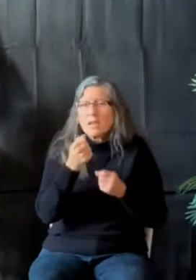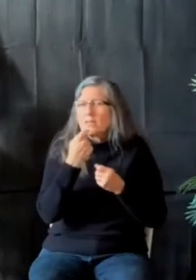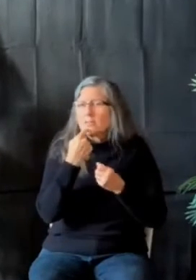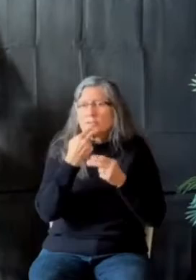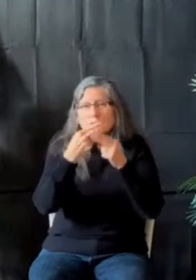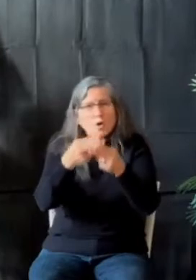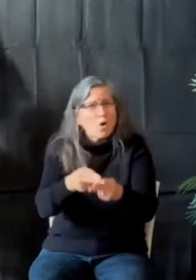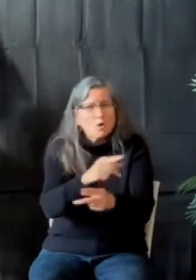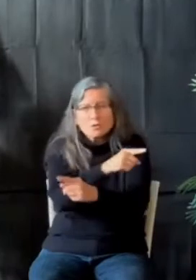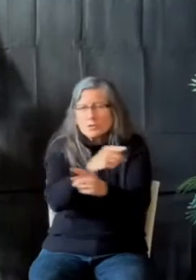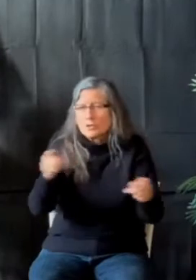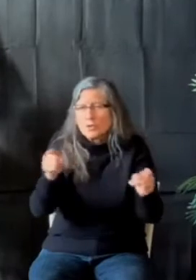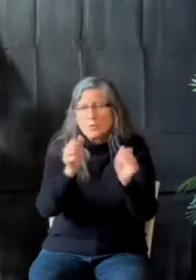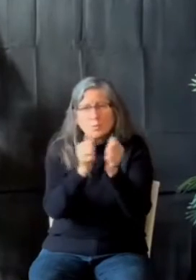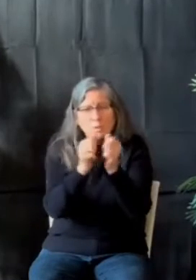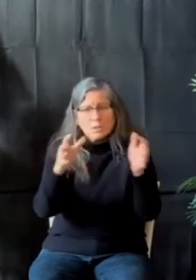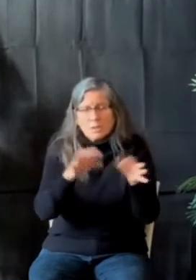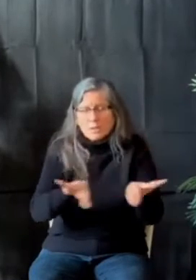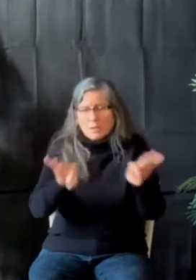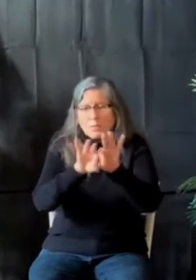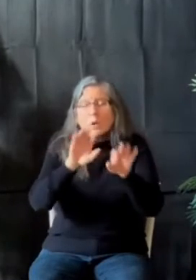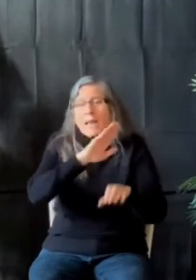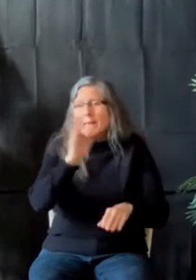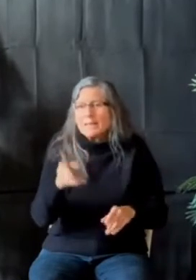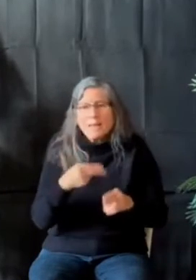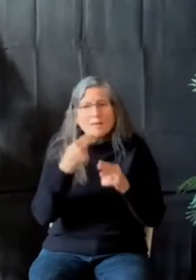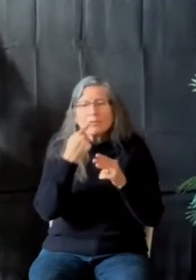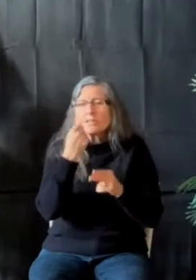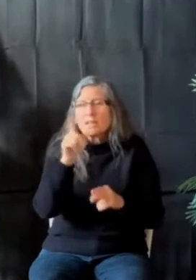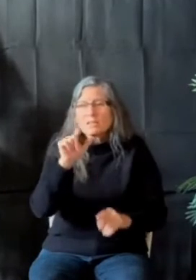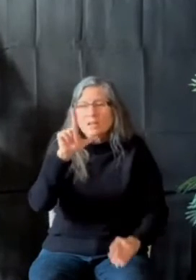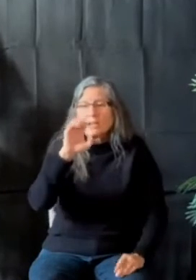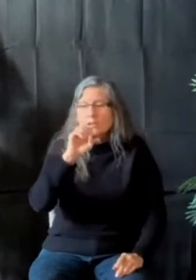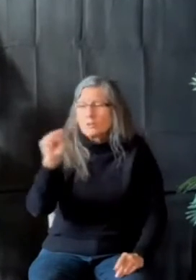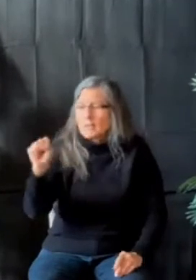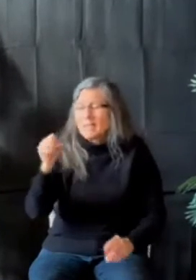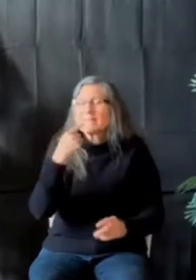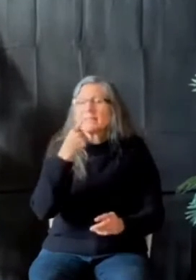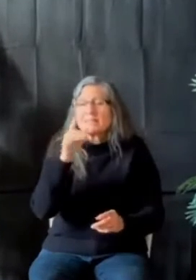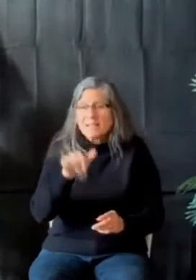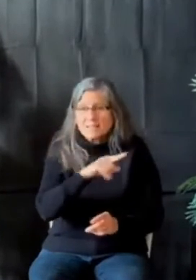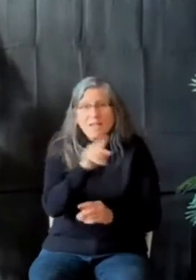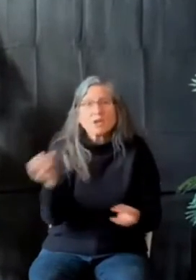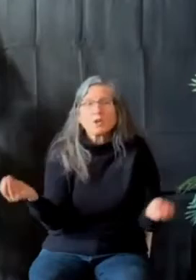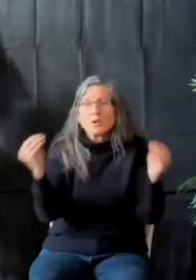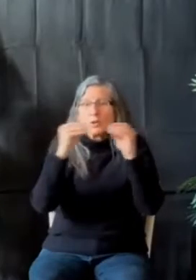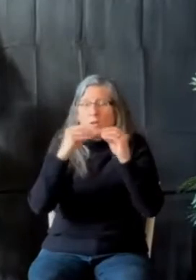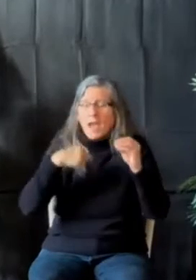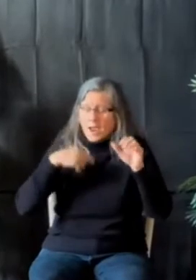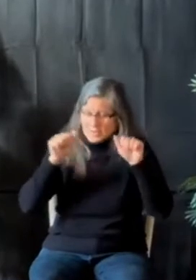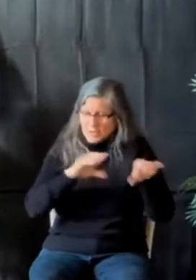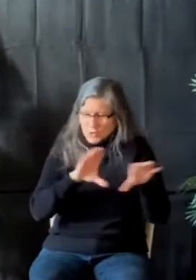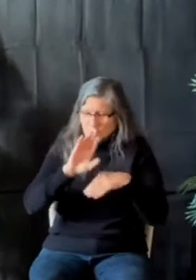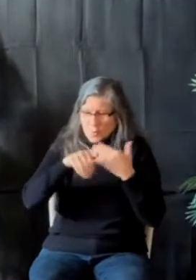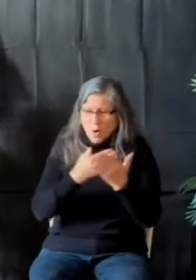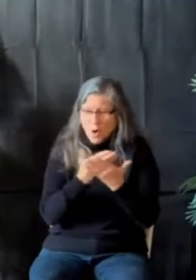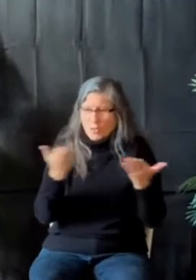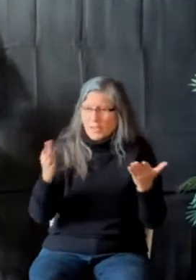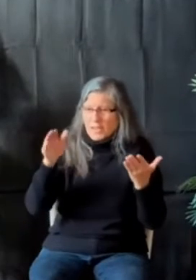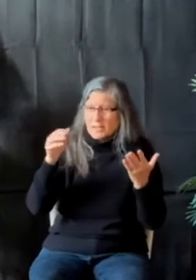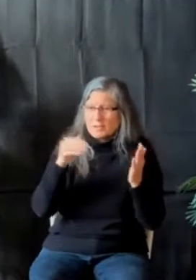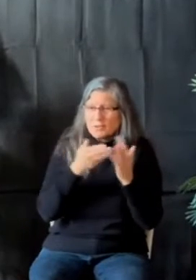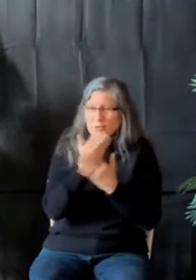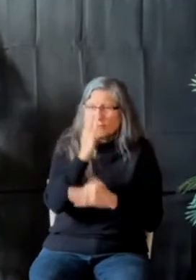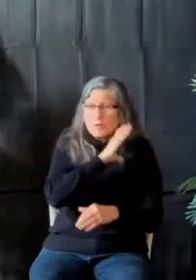worthless. He never says you're less. He always says you're more. I can do all things through Christ who strengthens me.